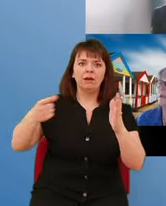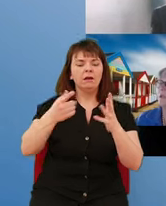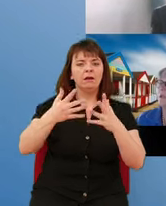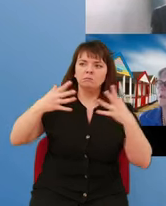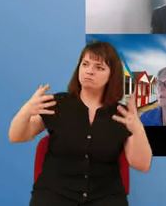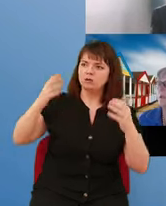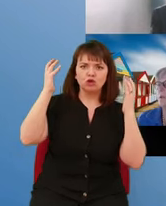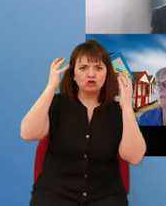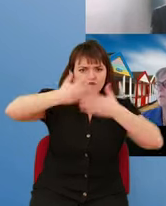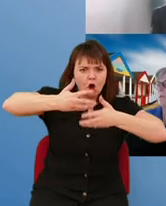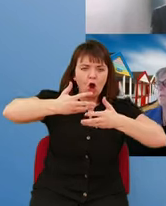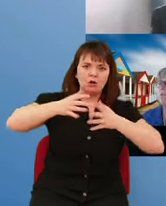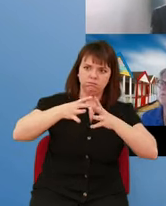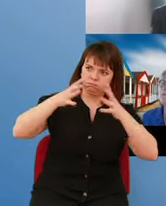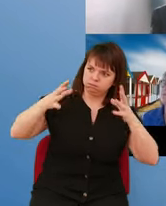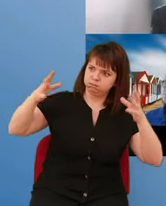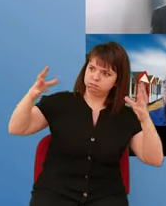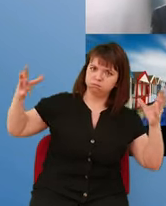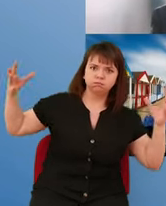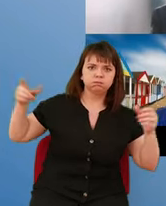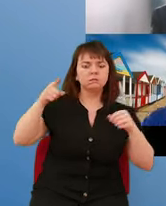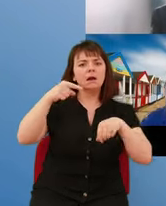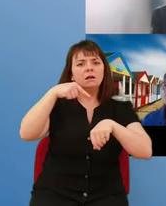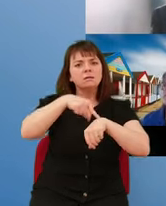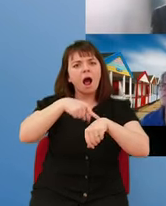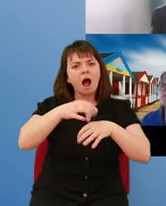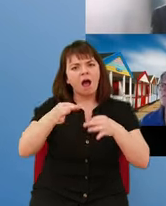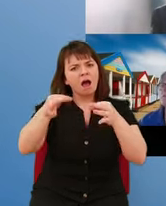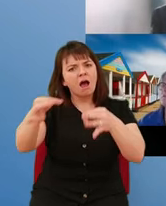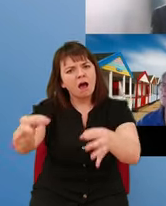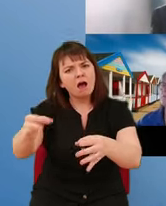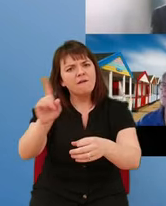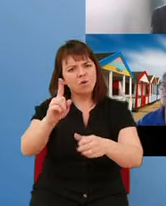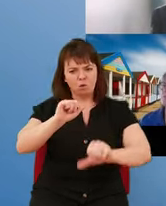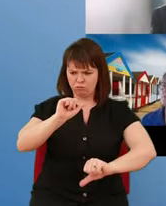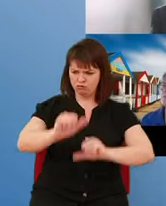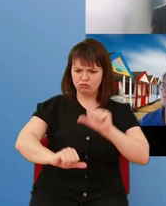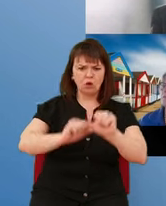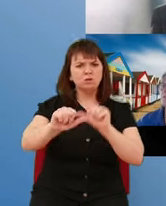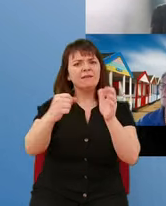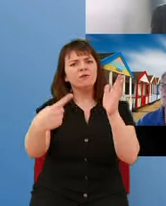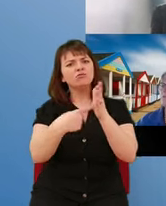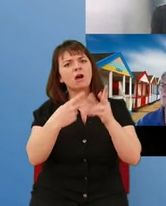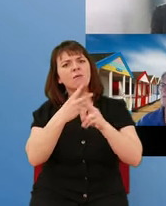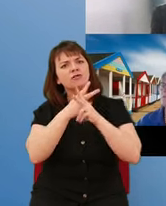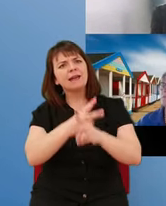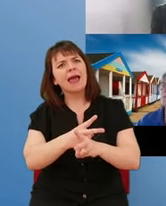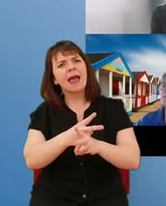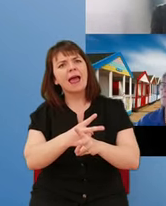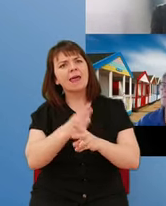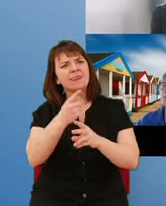care hubs that I'm escalating with the regional team. So it feels like the risk on PC15 has grown